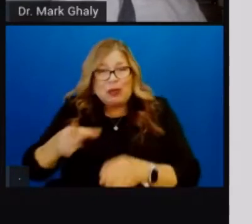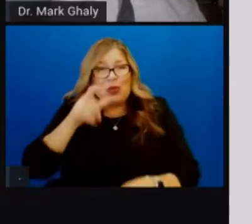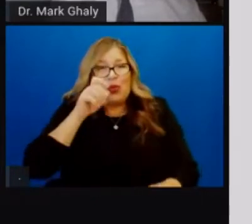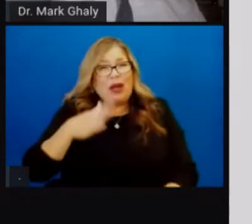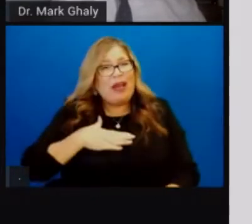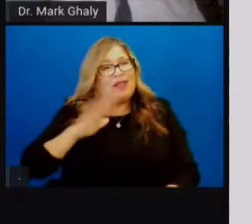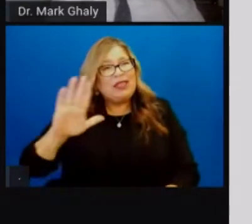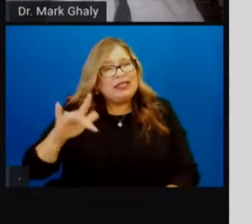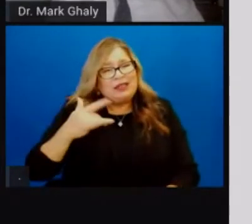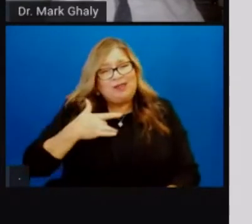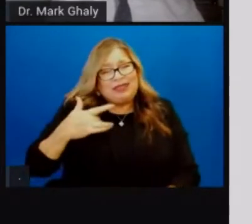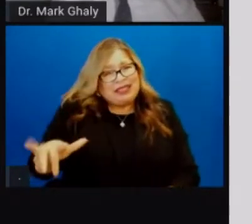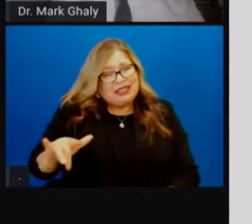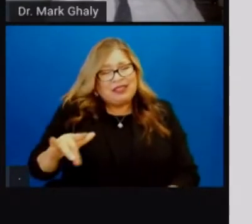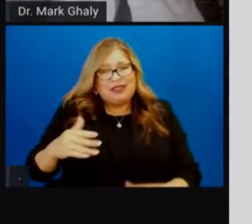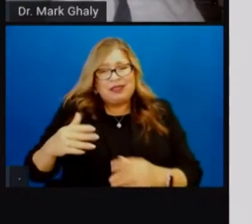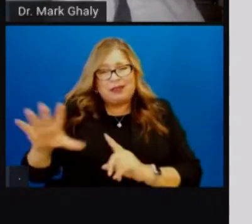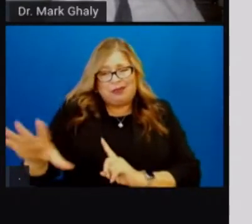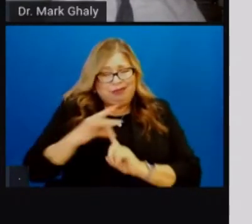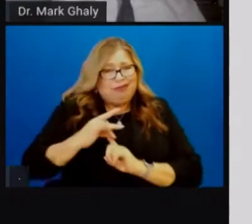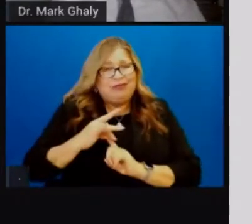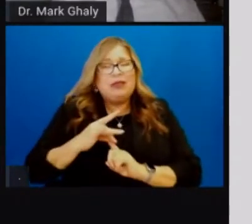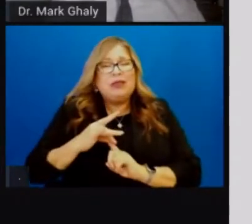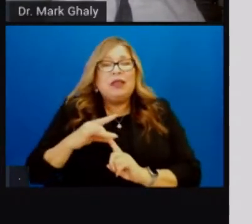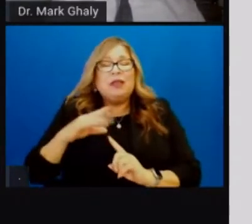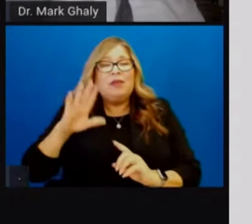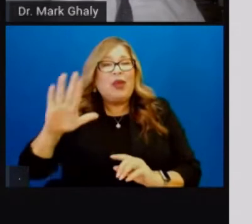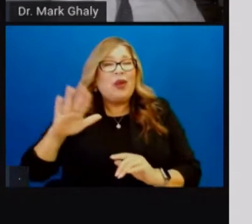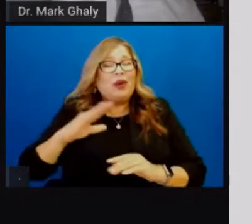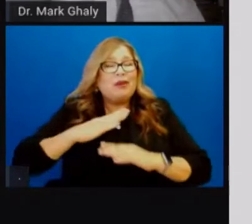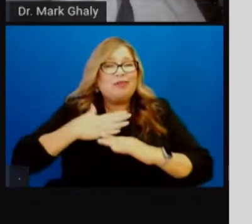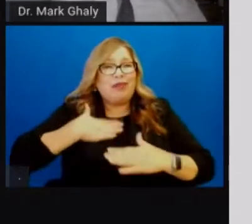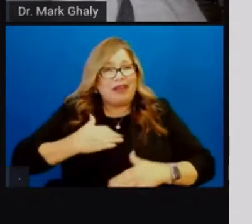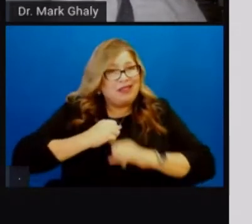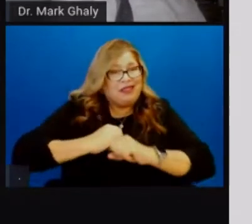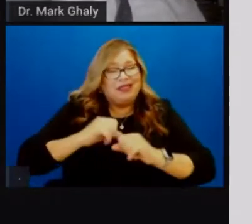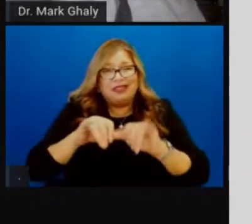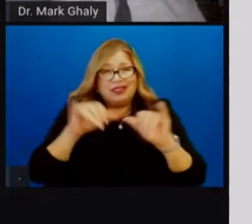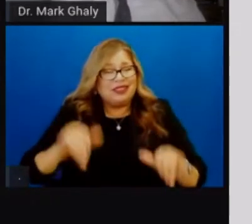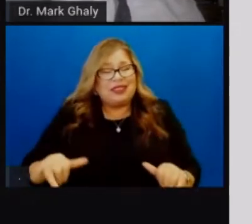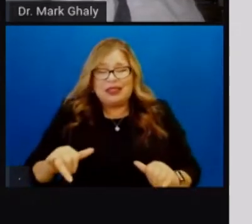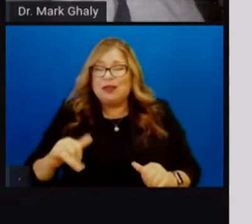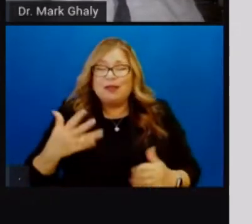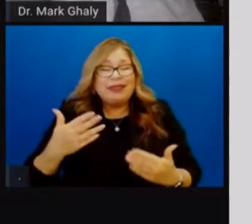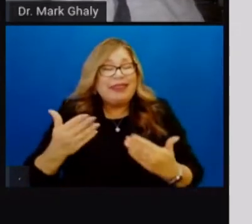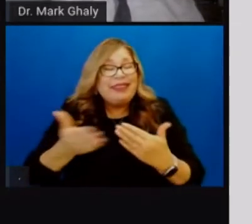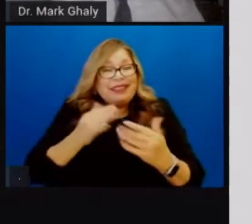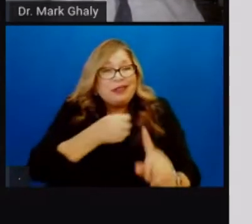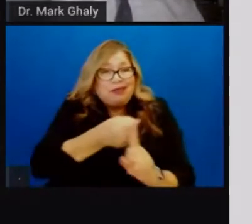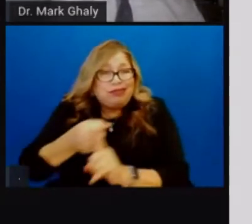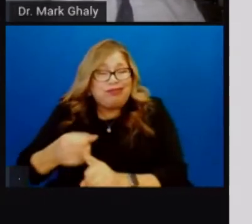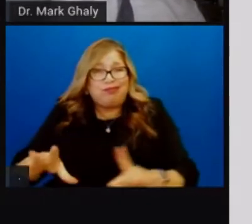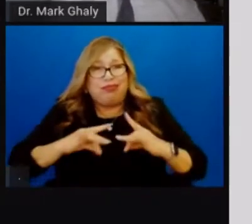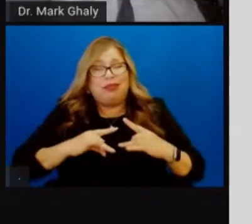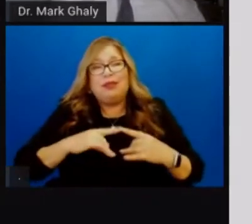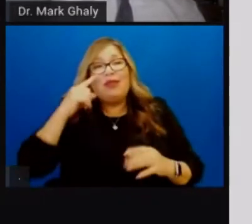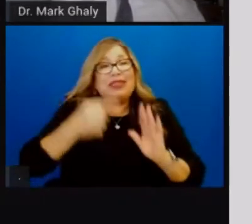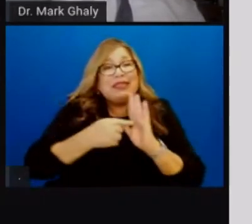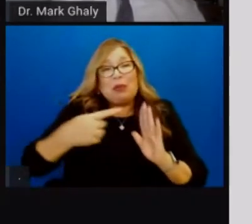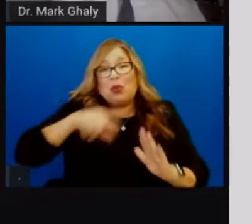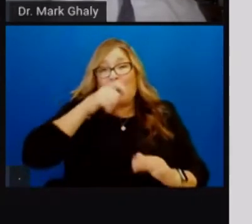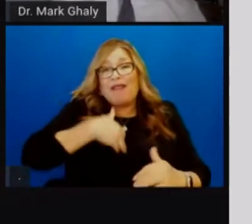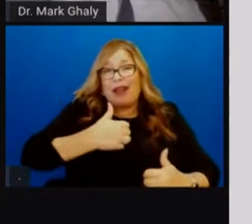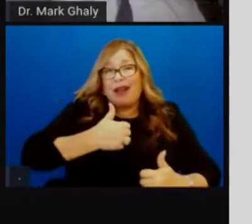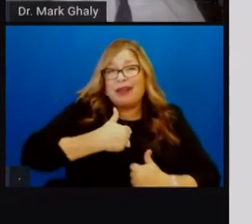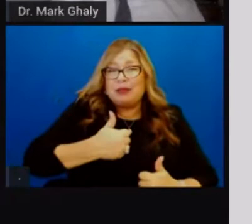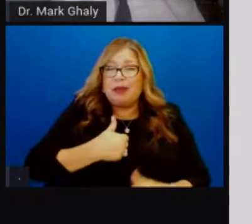systems continue to be at risk, and those with multiple chronic conditions, things like asthma, diabetes, lung disease, and heart disease, many